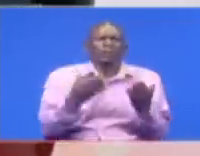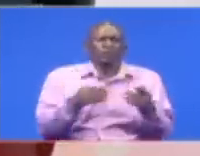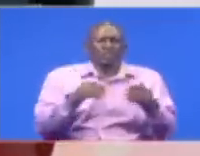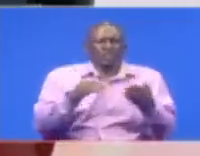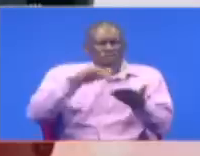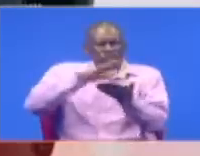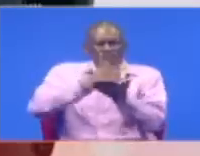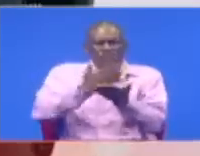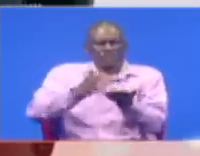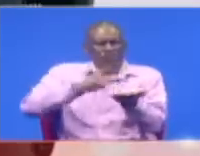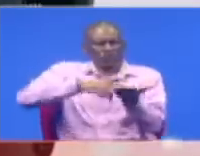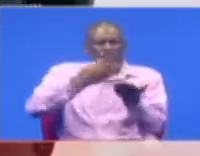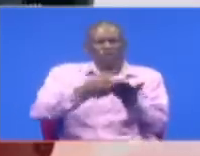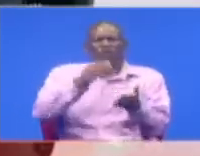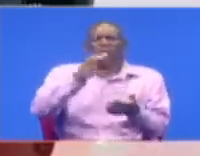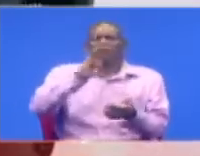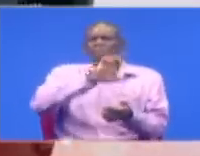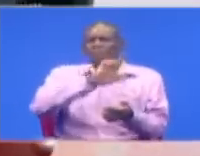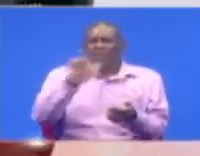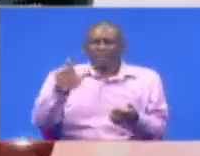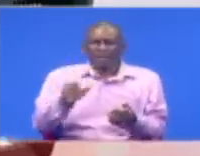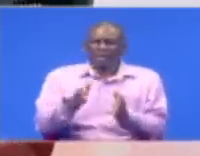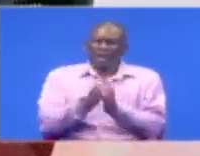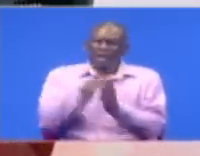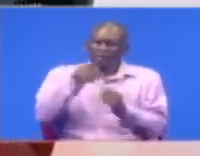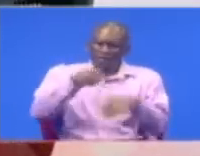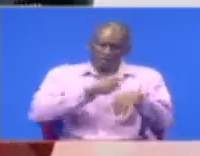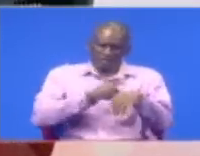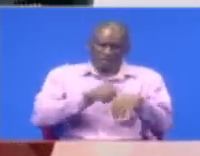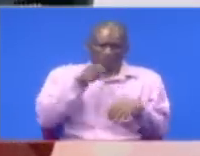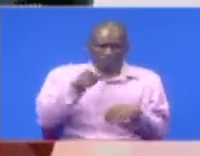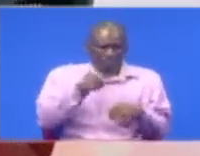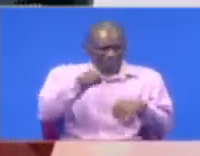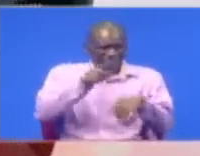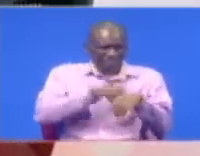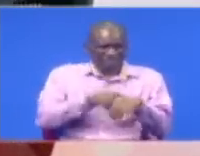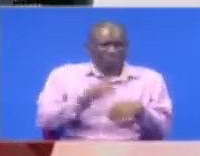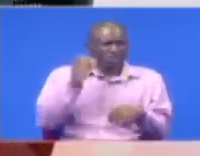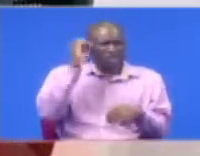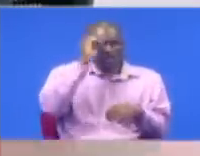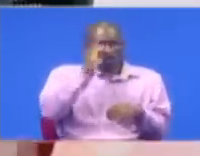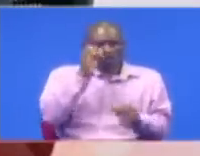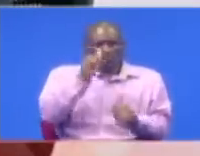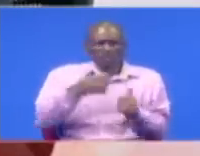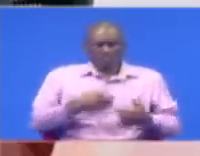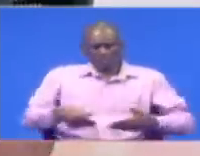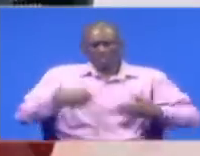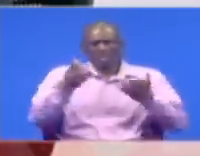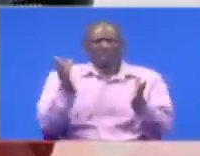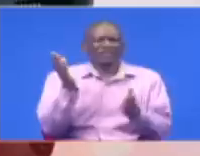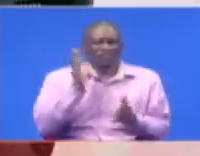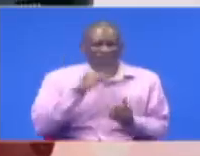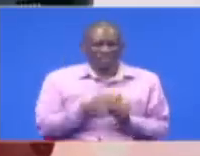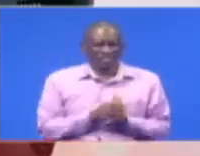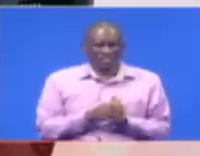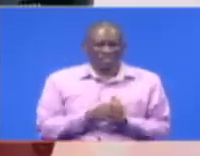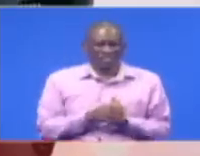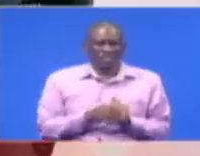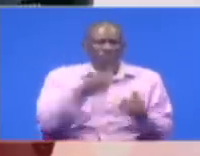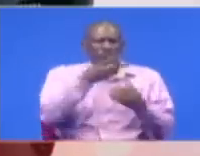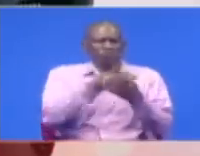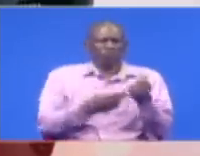division of revenue bill. This time because the opinion that had been given to